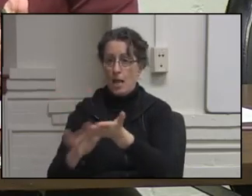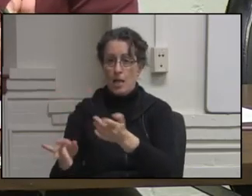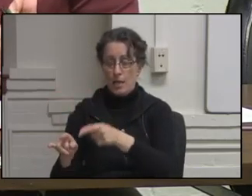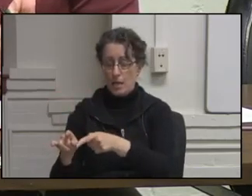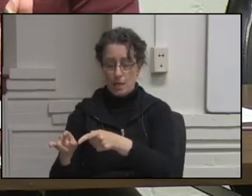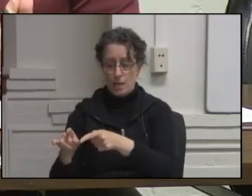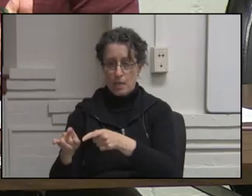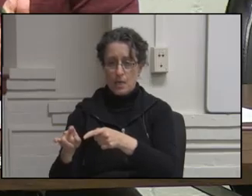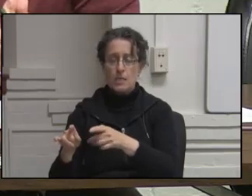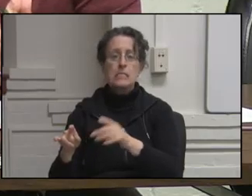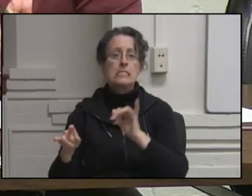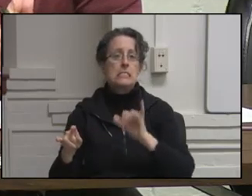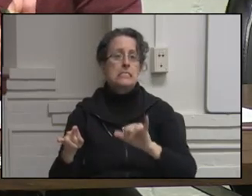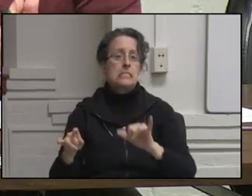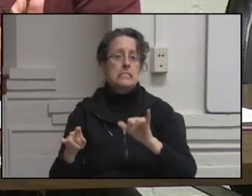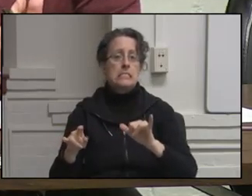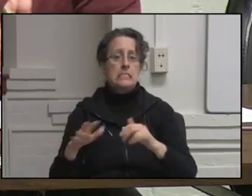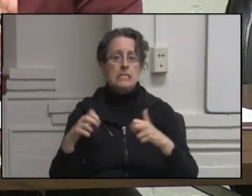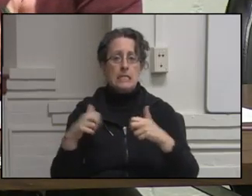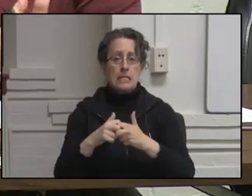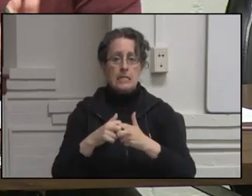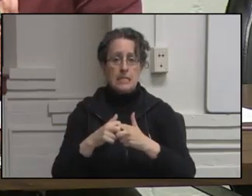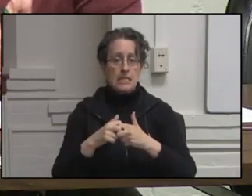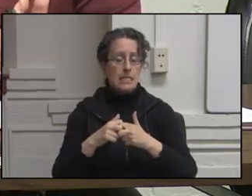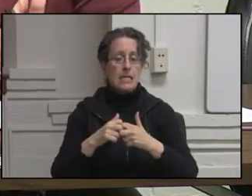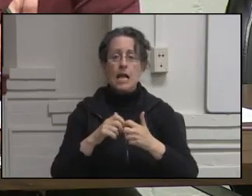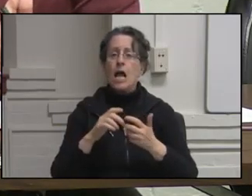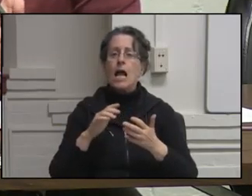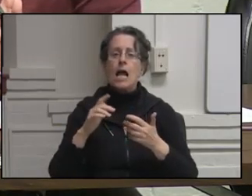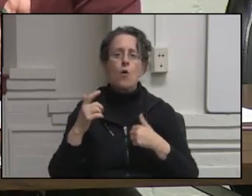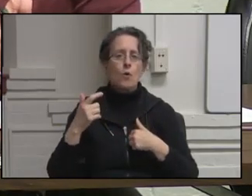hole of approximately $96,000.